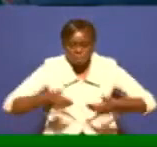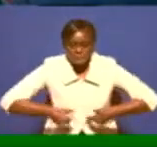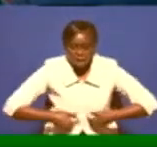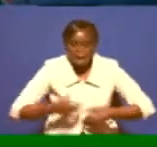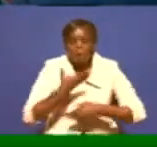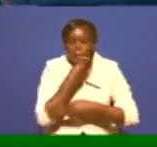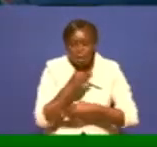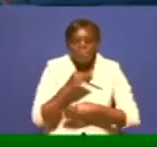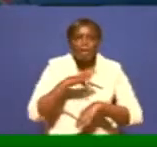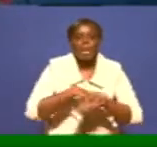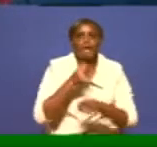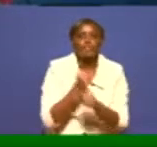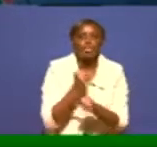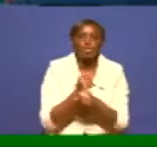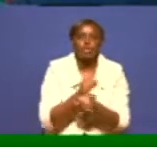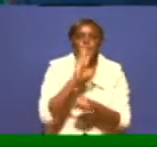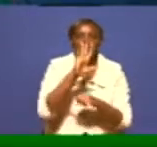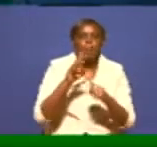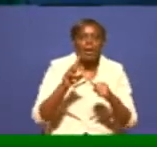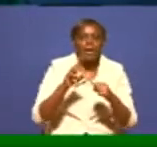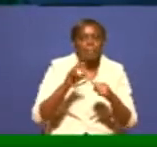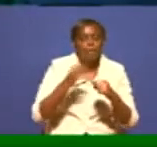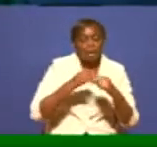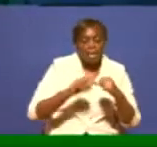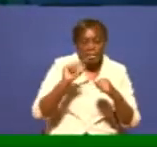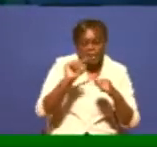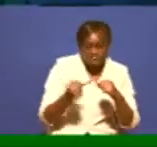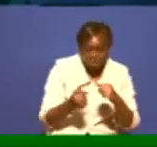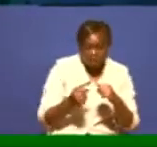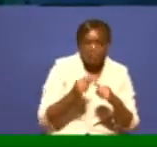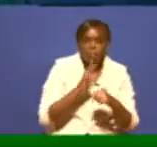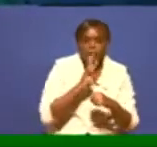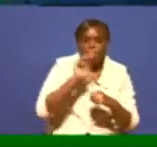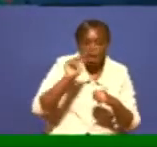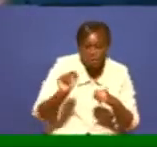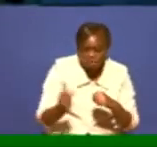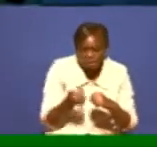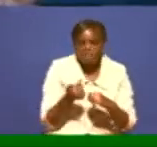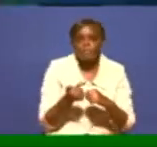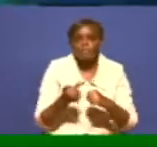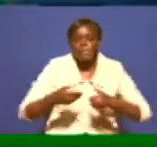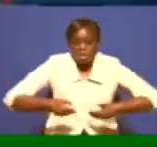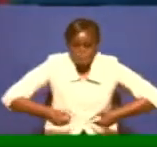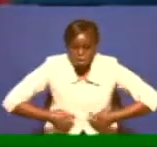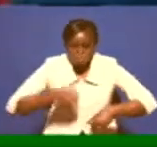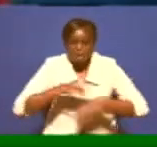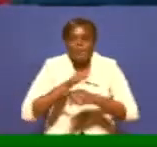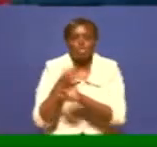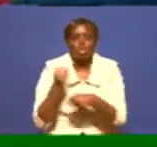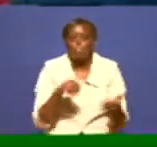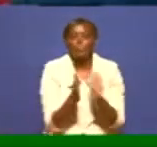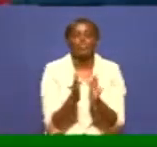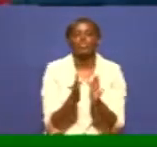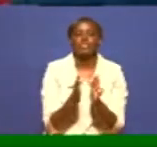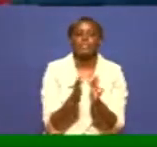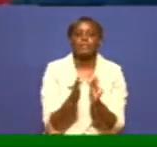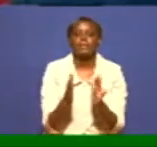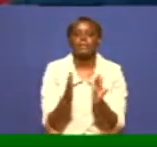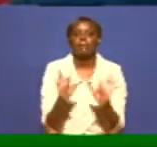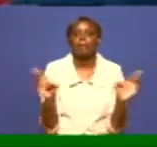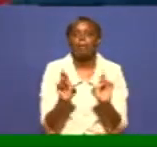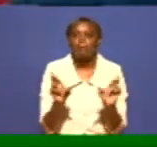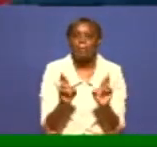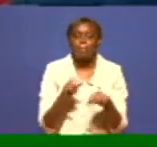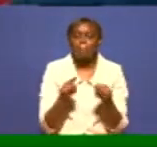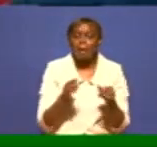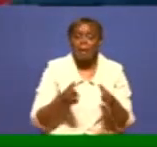Speaker. Five times 80,000 will have employed 400,000 young men to do the work for us, Honorable Speaker. But the